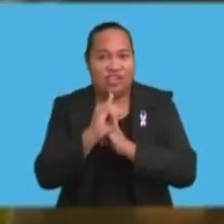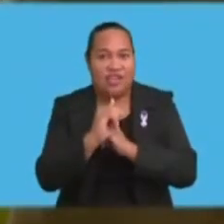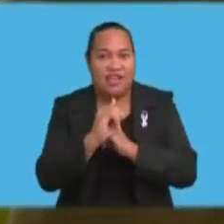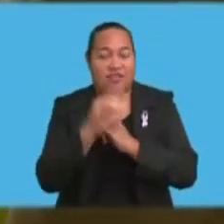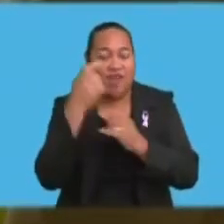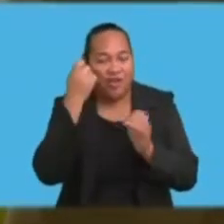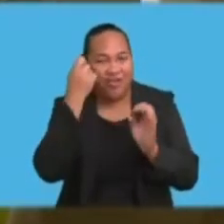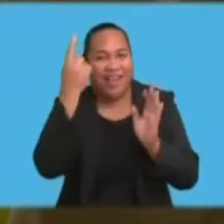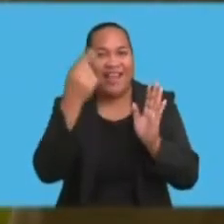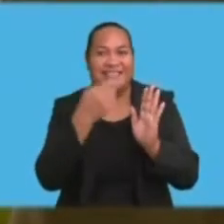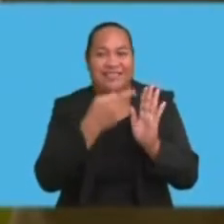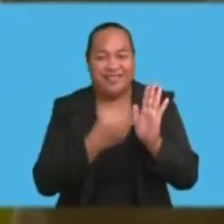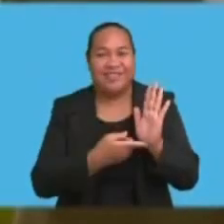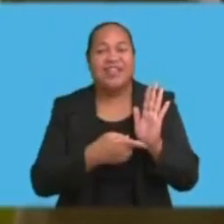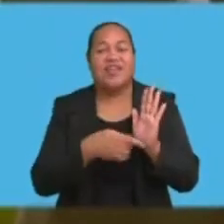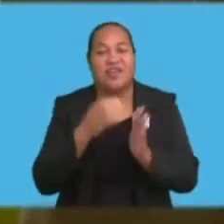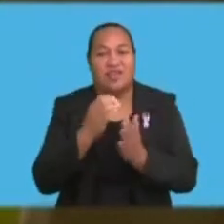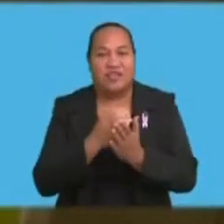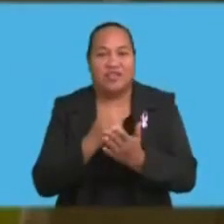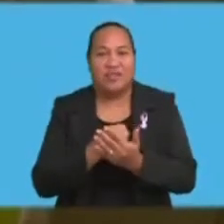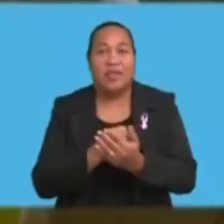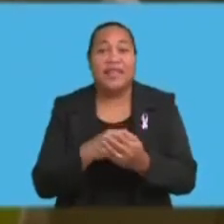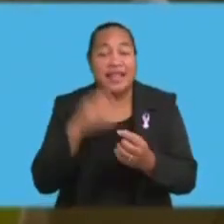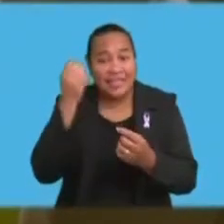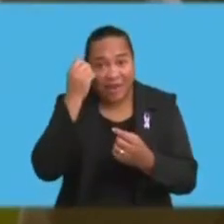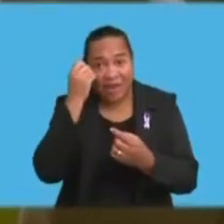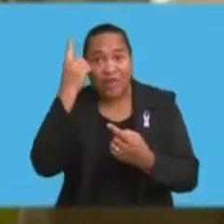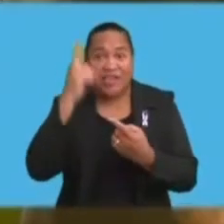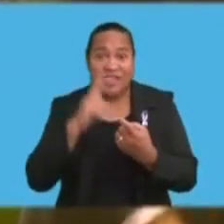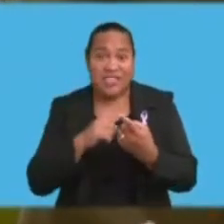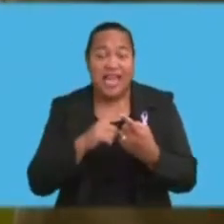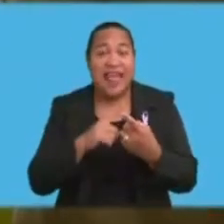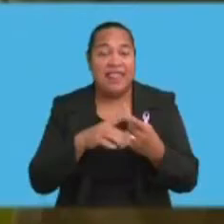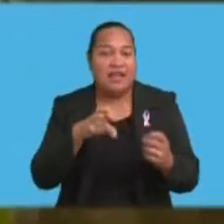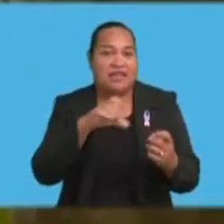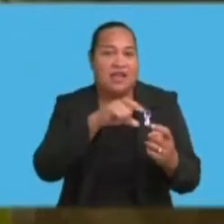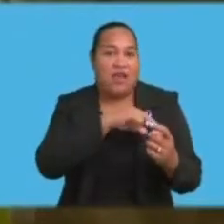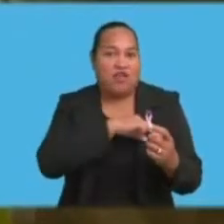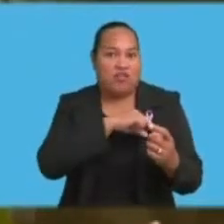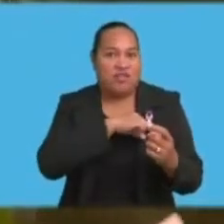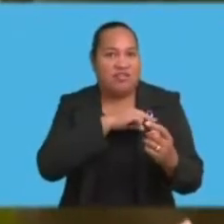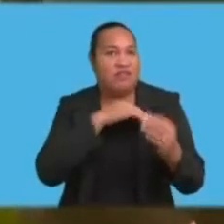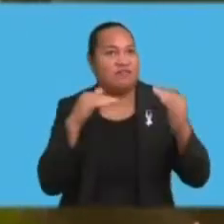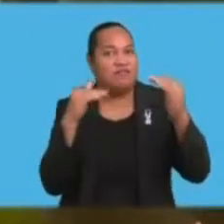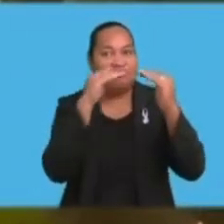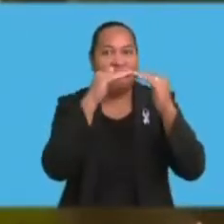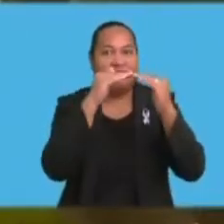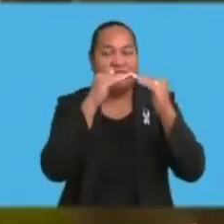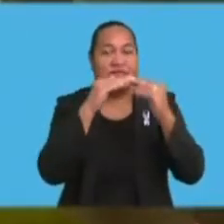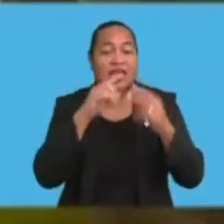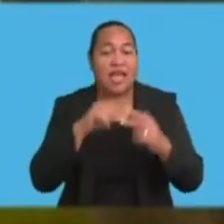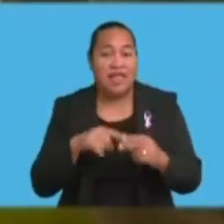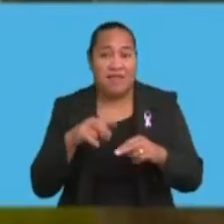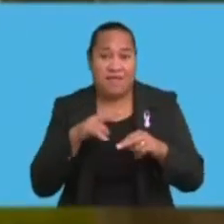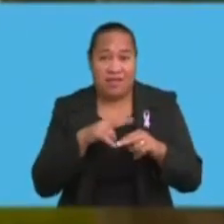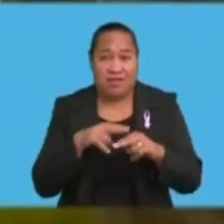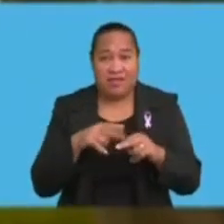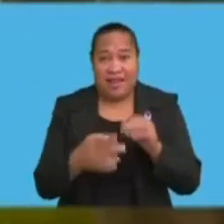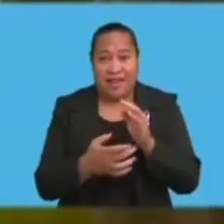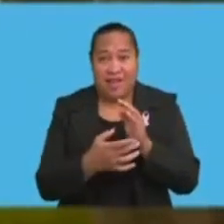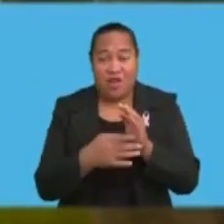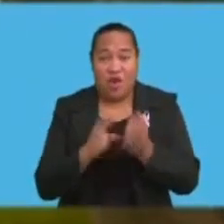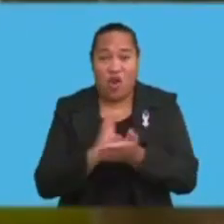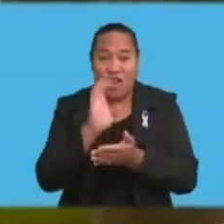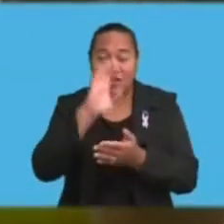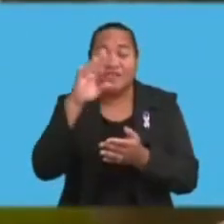Now I'll come to the point, there's recognition and there's accreditation. They're two separate things. Mr. Speaker, the Technical College of Fiji currently